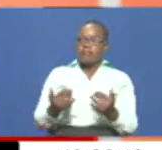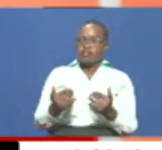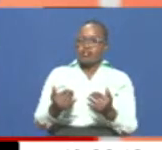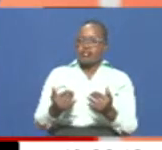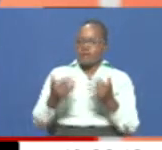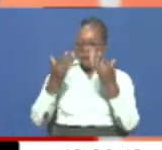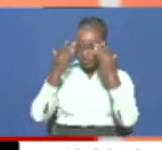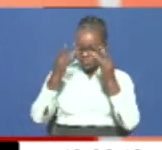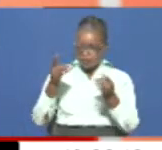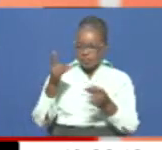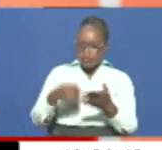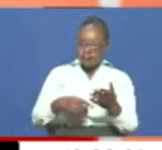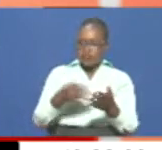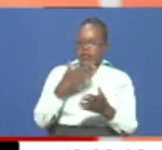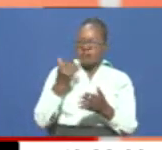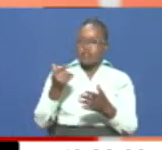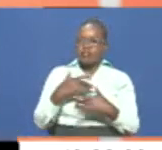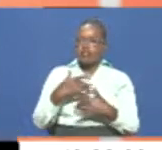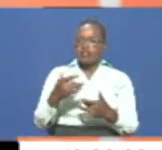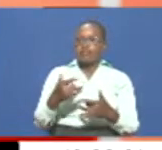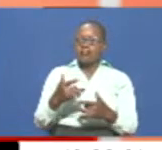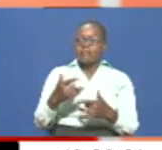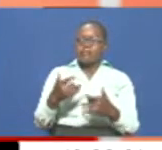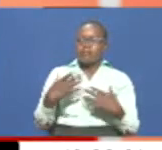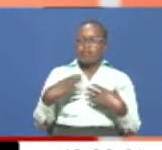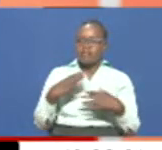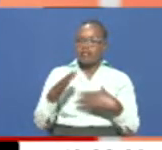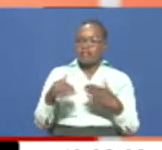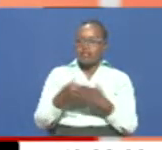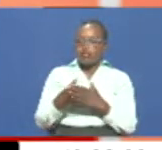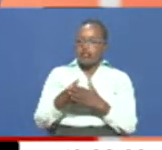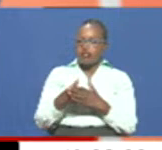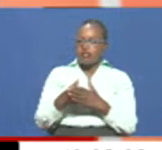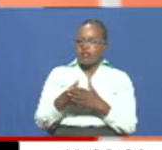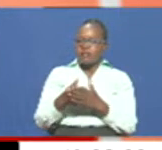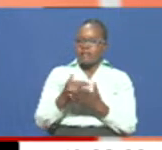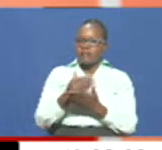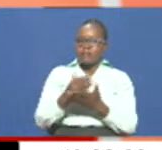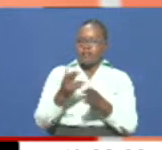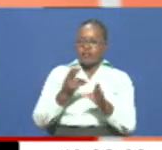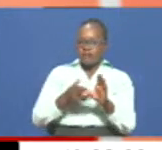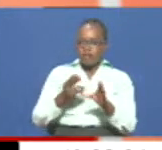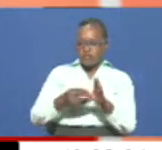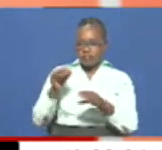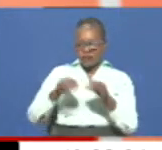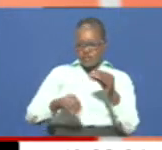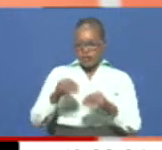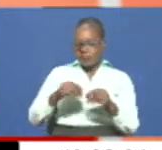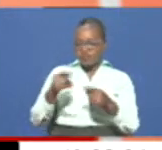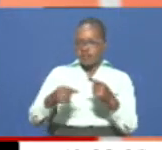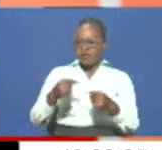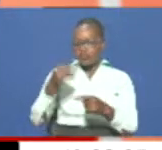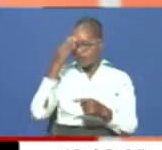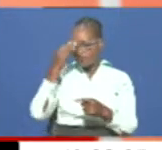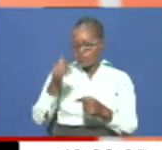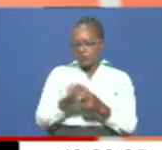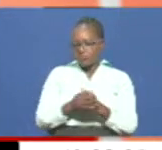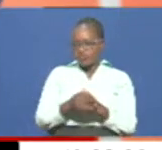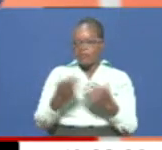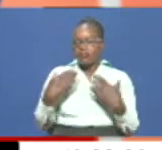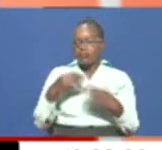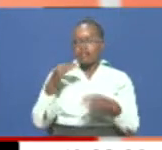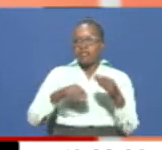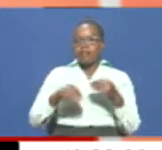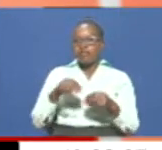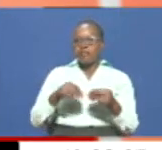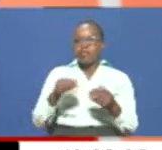that it is in the best interest of everybody to be part and parcel of the voting process, mm-hmm. because the people who are elected will serve